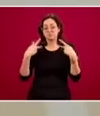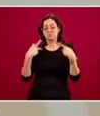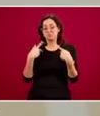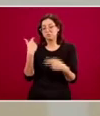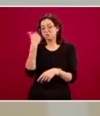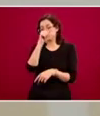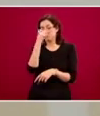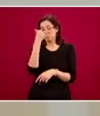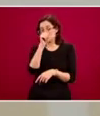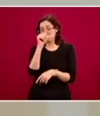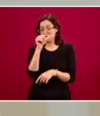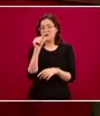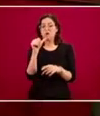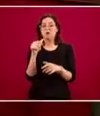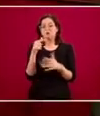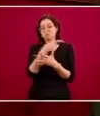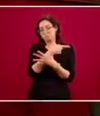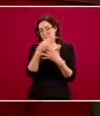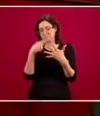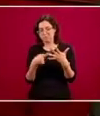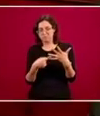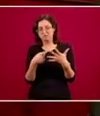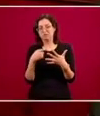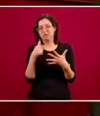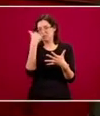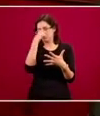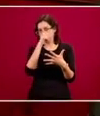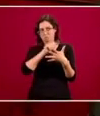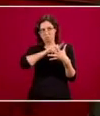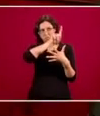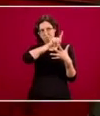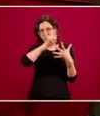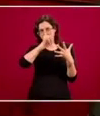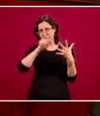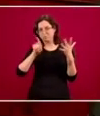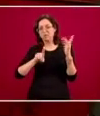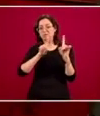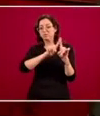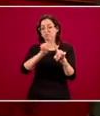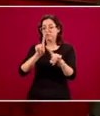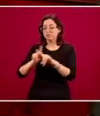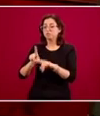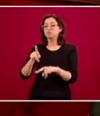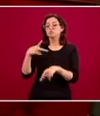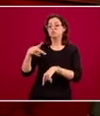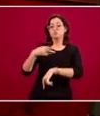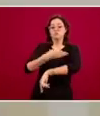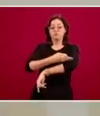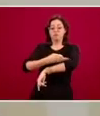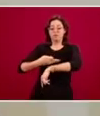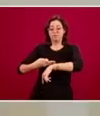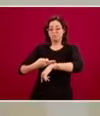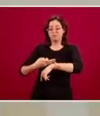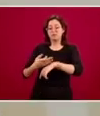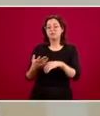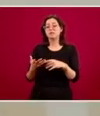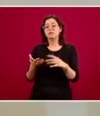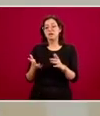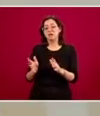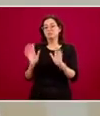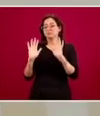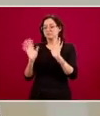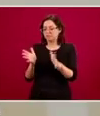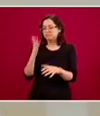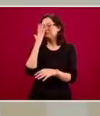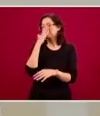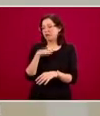are being provided treatment. Specifically talking about the autistic patients or the persons